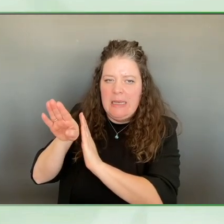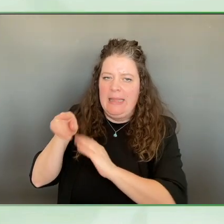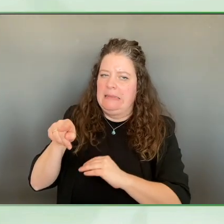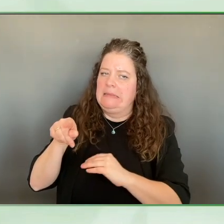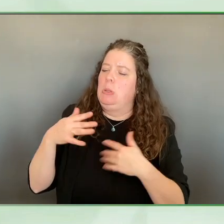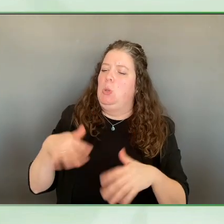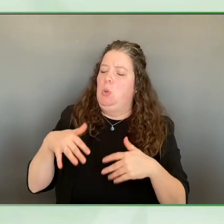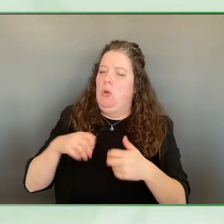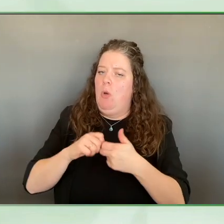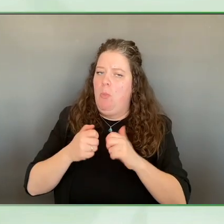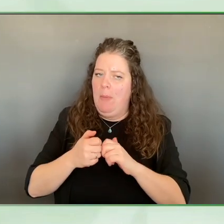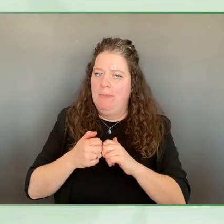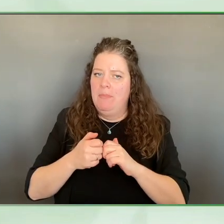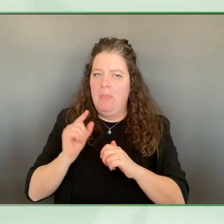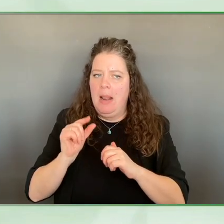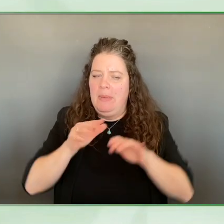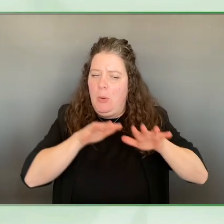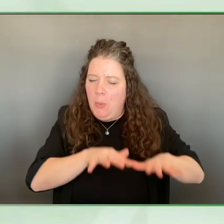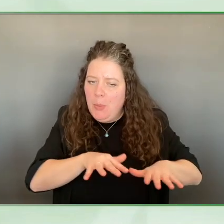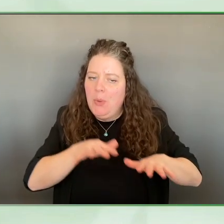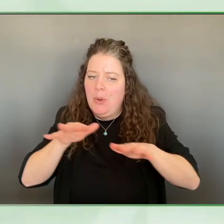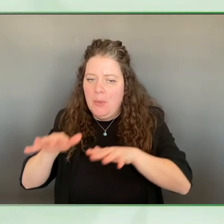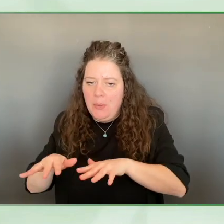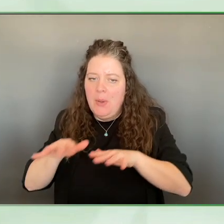bit gentle, trying to lower in costs.